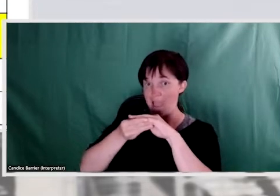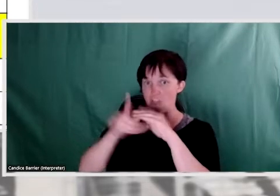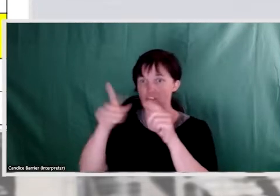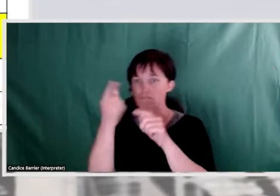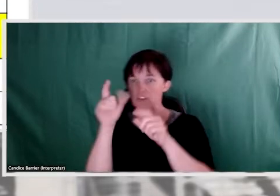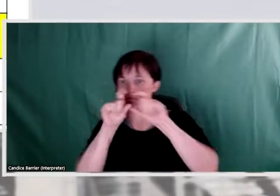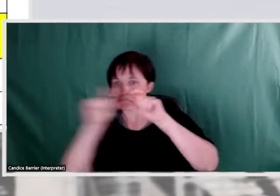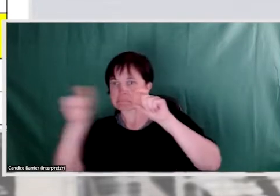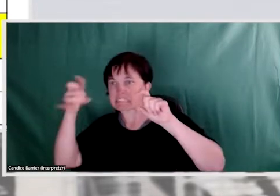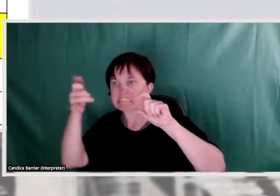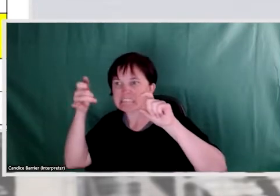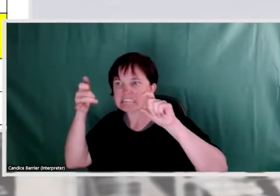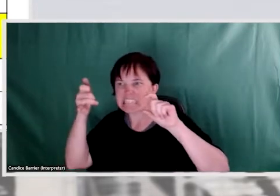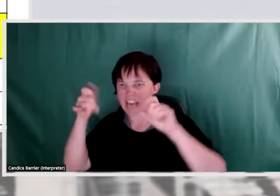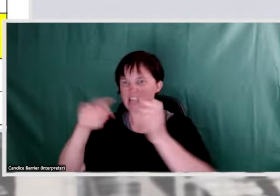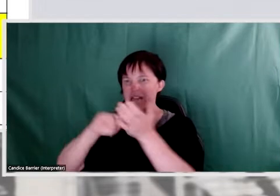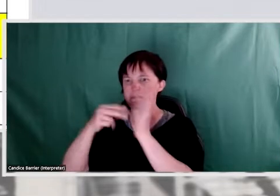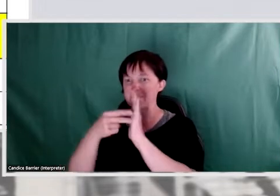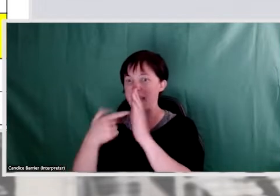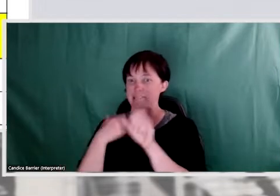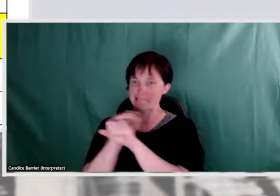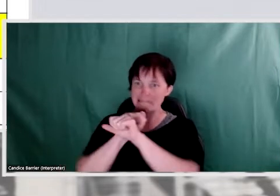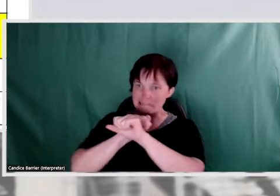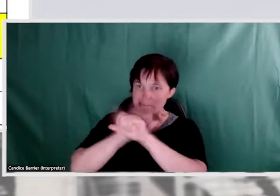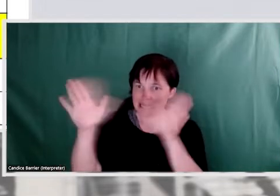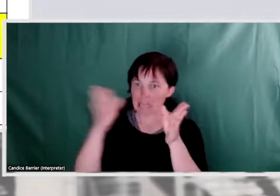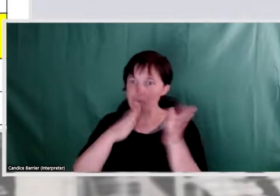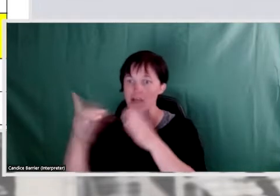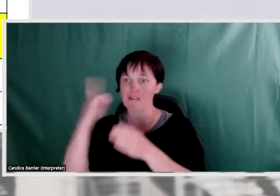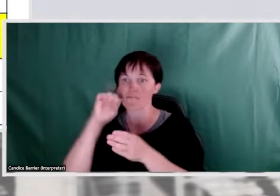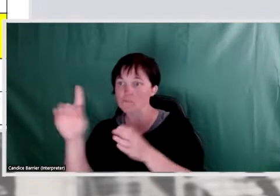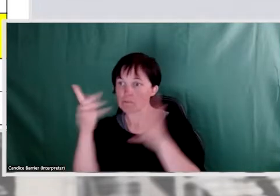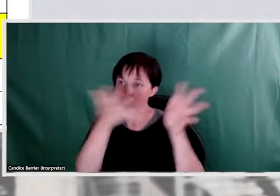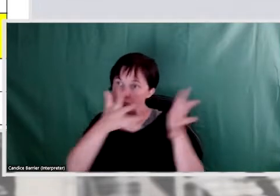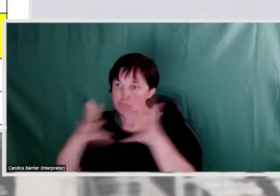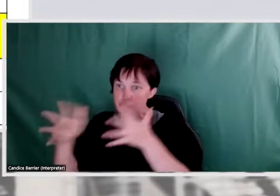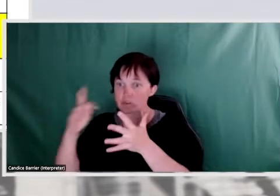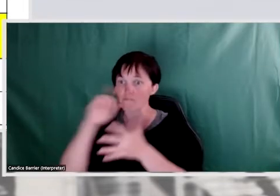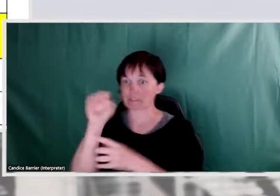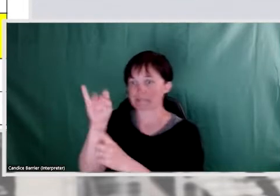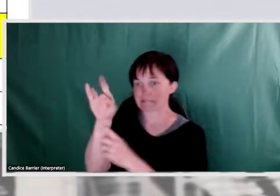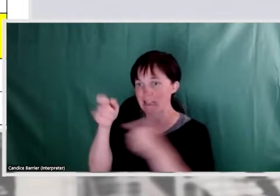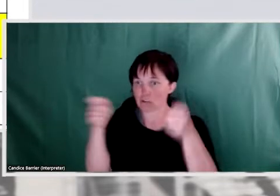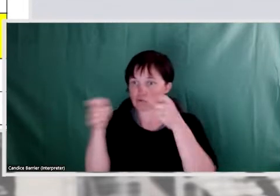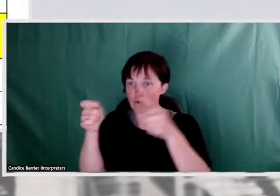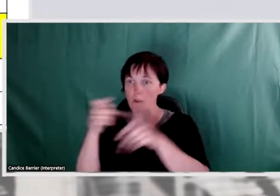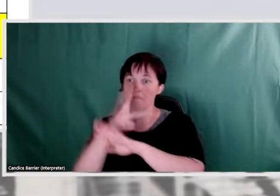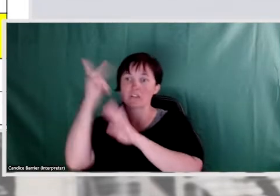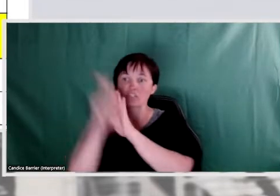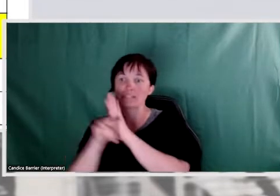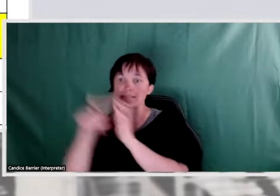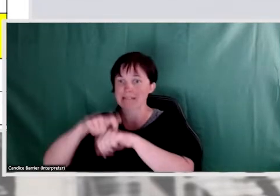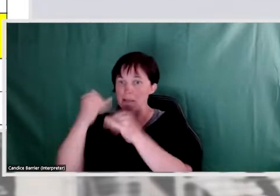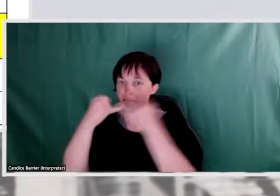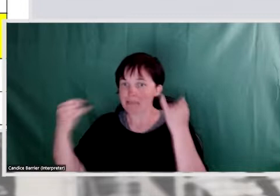yellow, which reads, project has a clear plan for execution, including site control, project timeline, procurement strategy, and professional cost